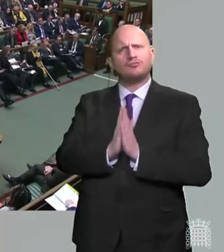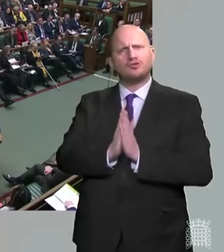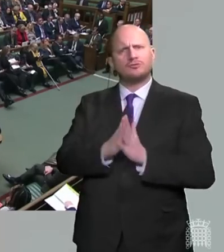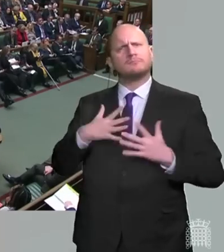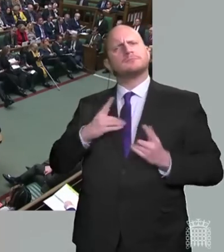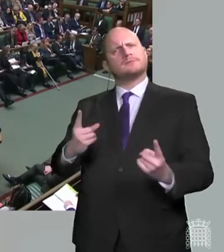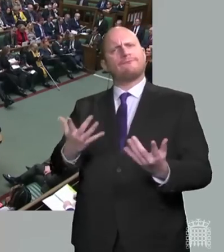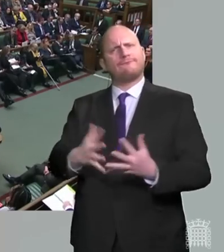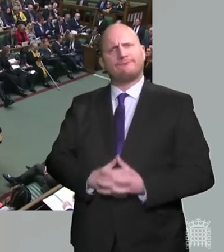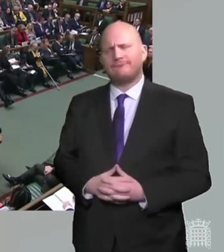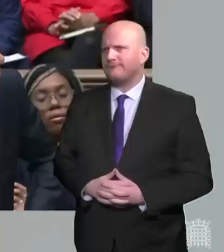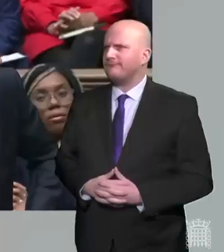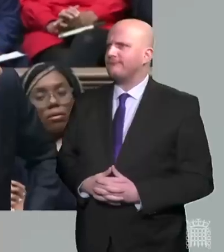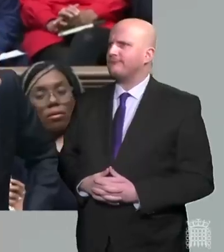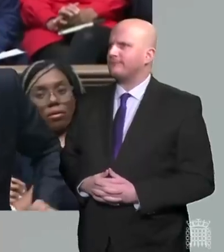of course,